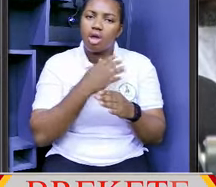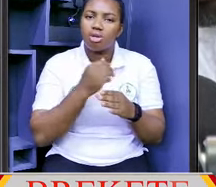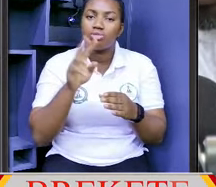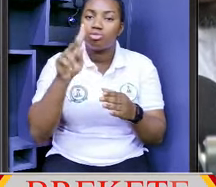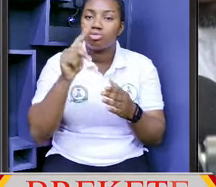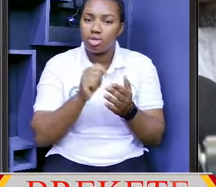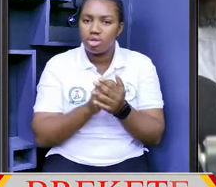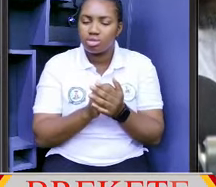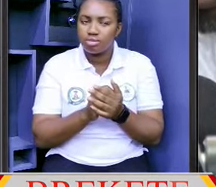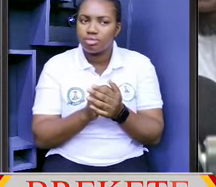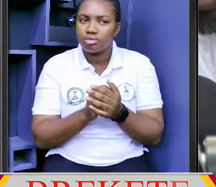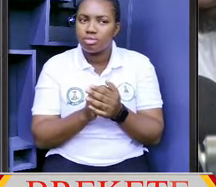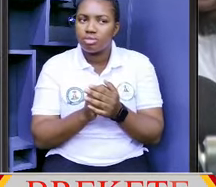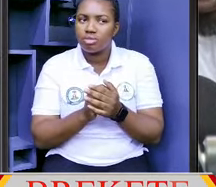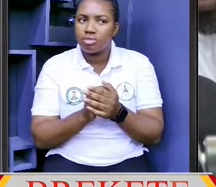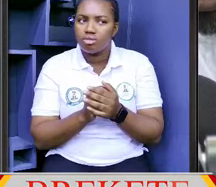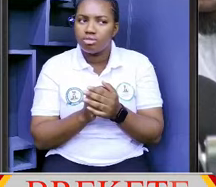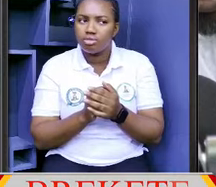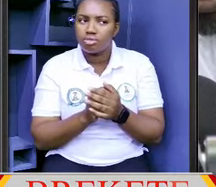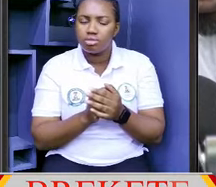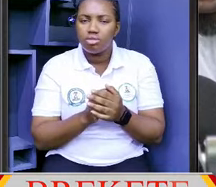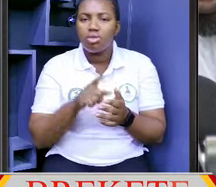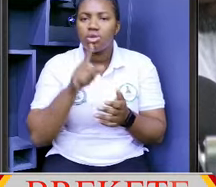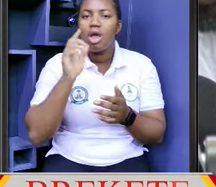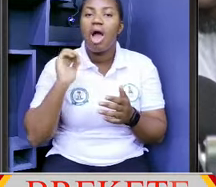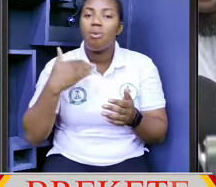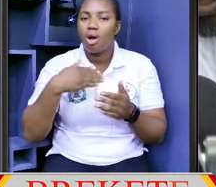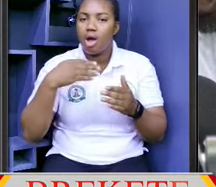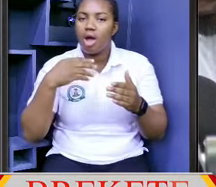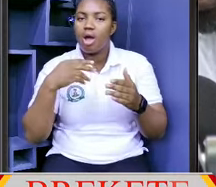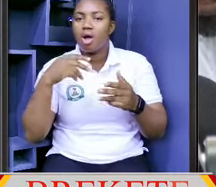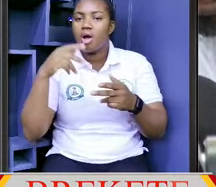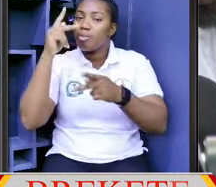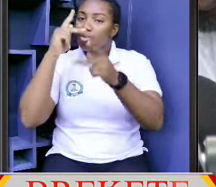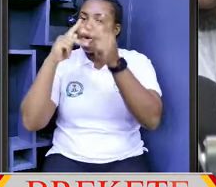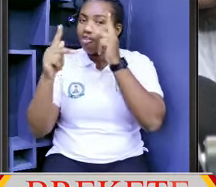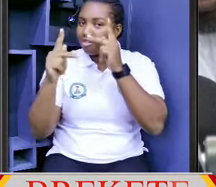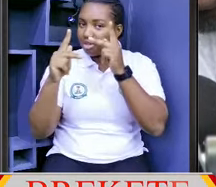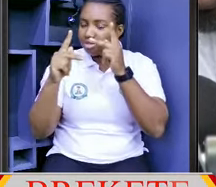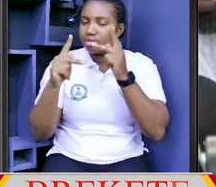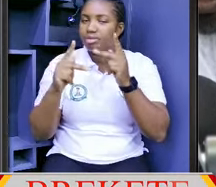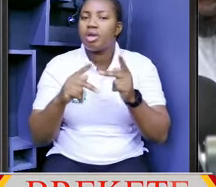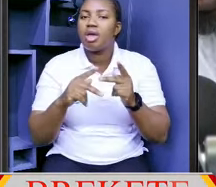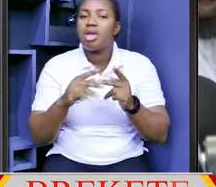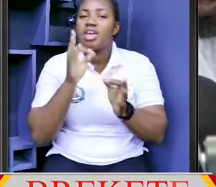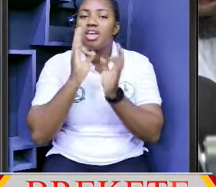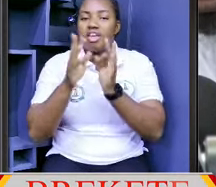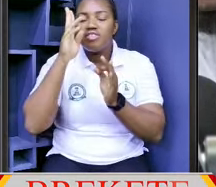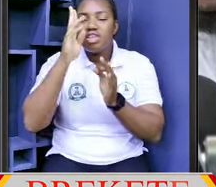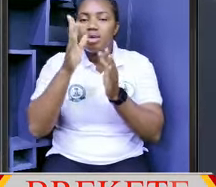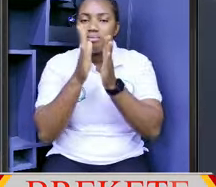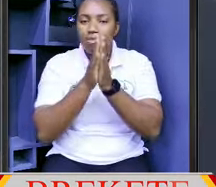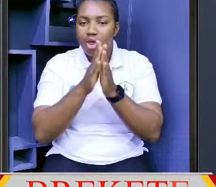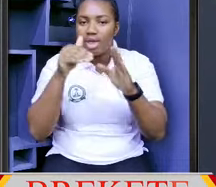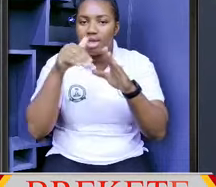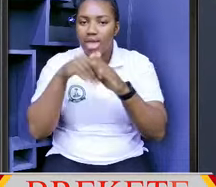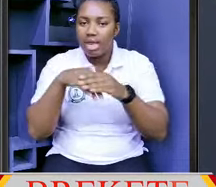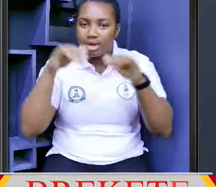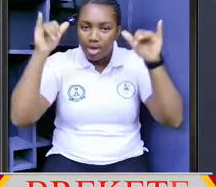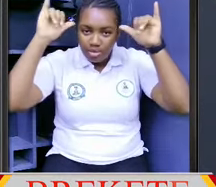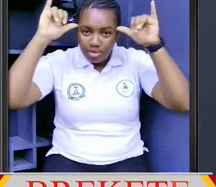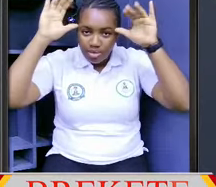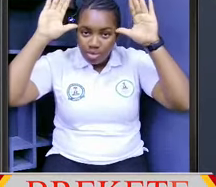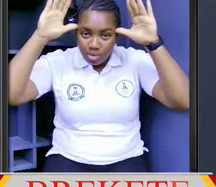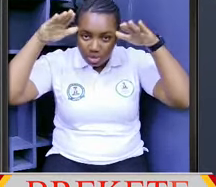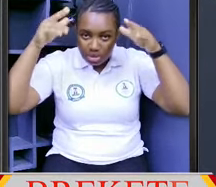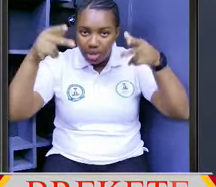pray for mosque, finish. Yes. If you see say somebody where they come mosque, if